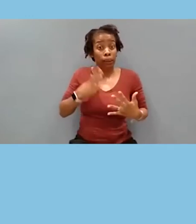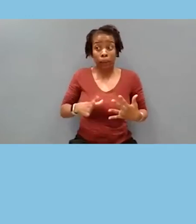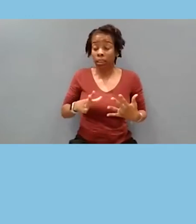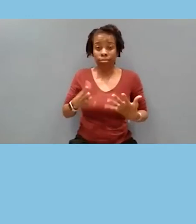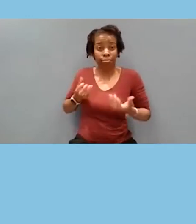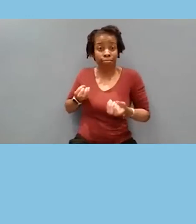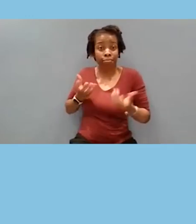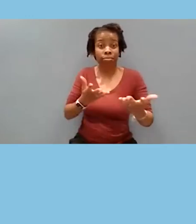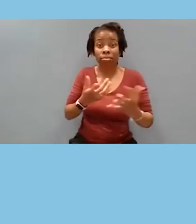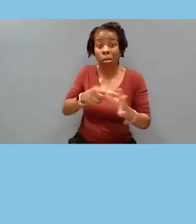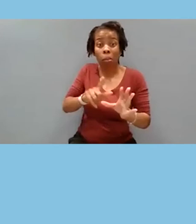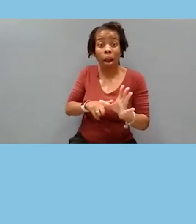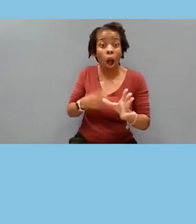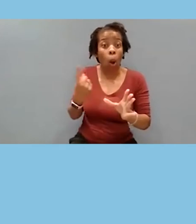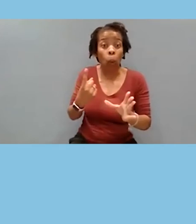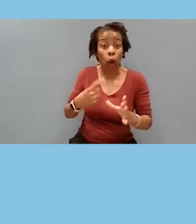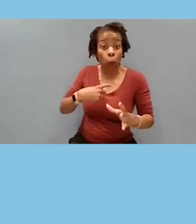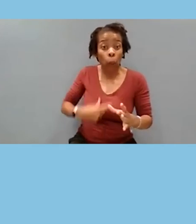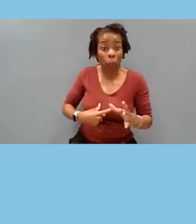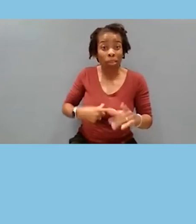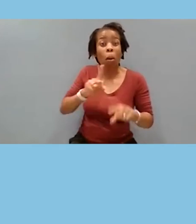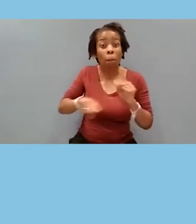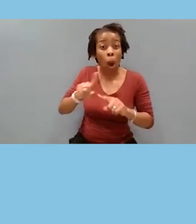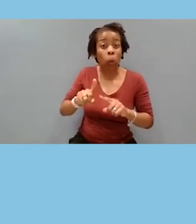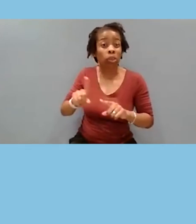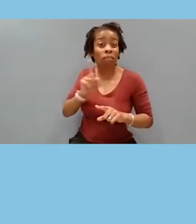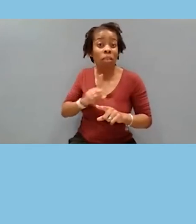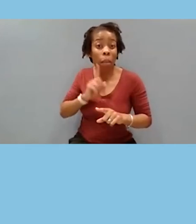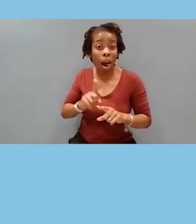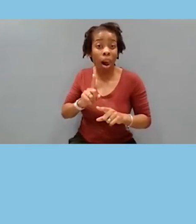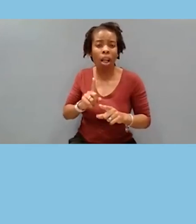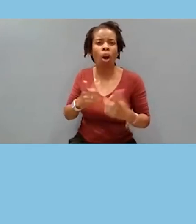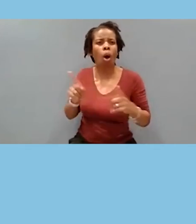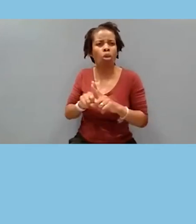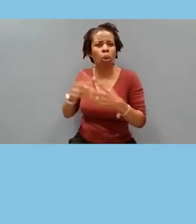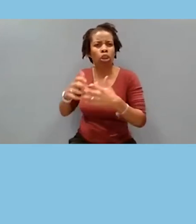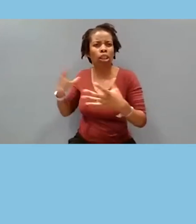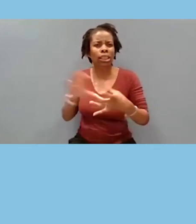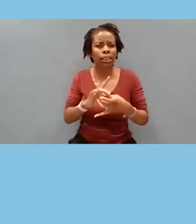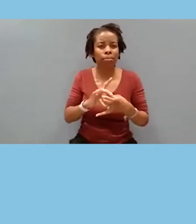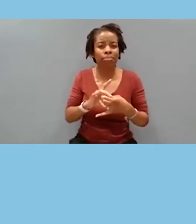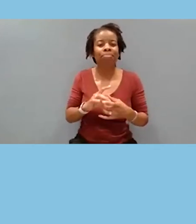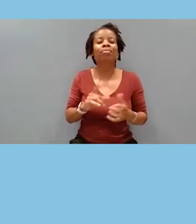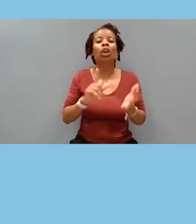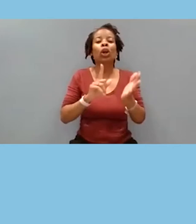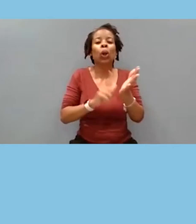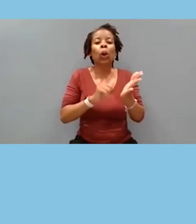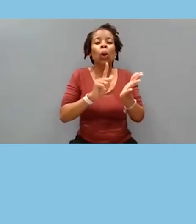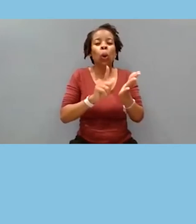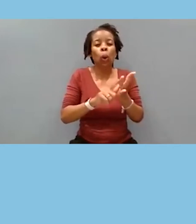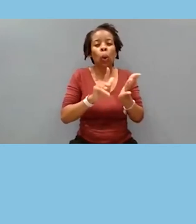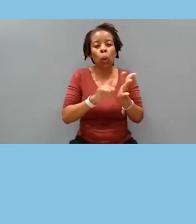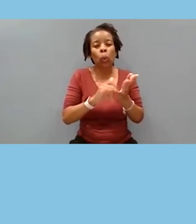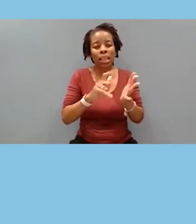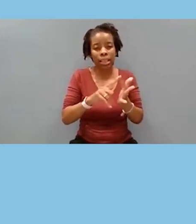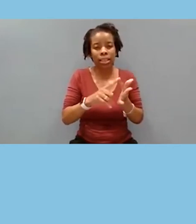labor, technological systems, and economic models and conditions. Louise is a research associate at the